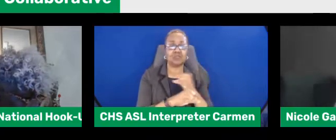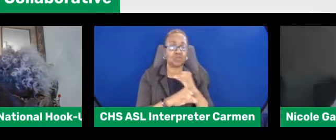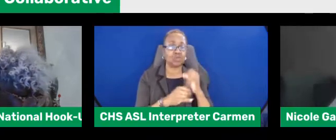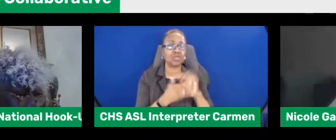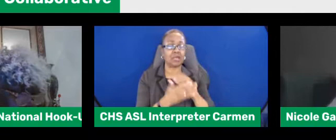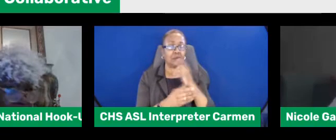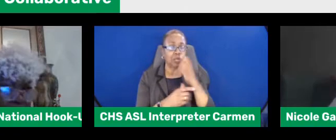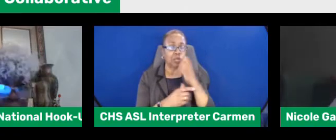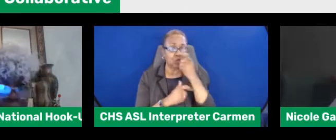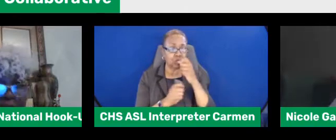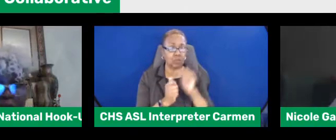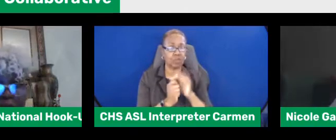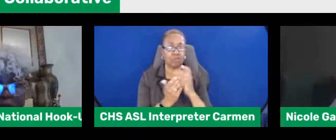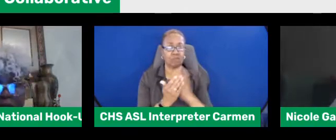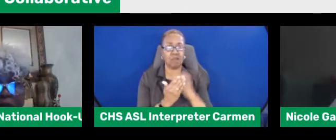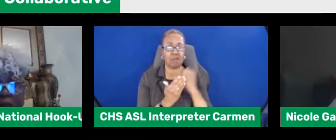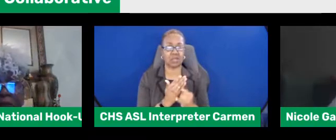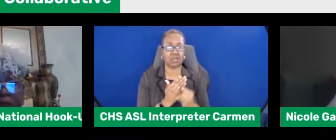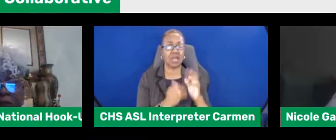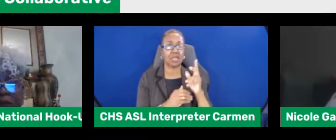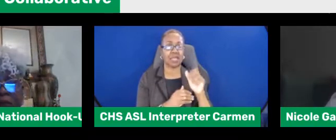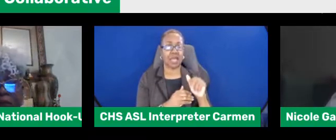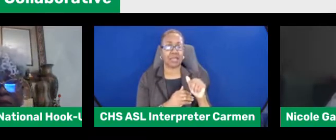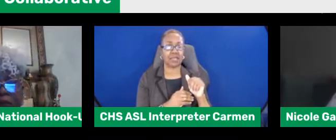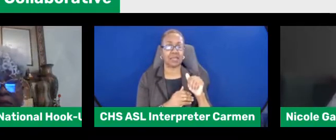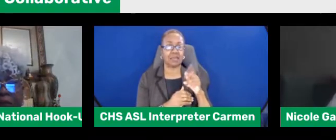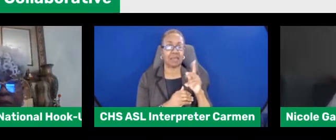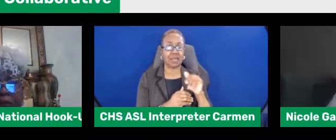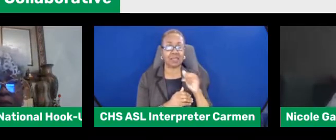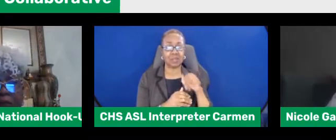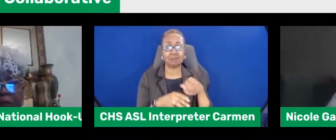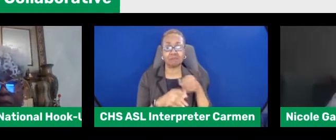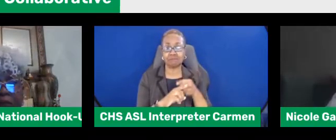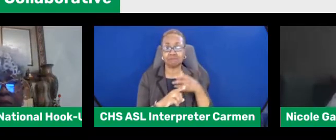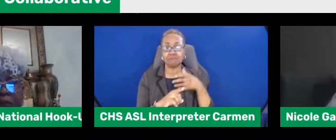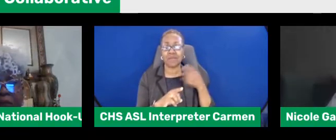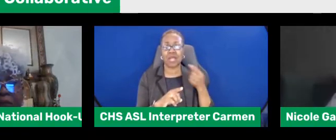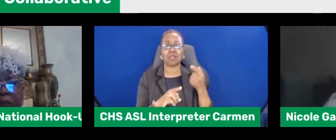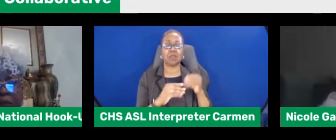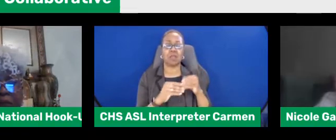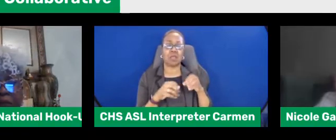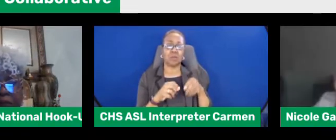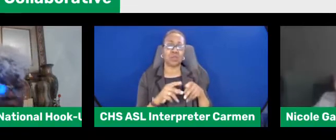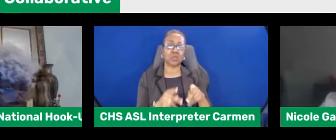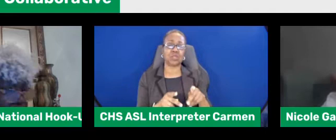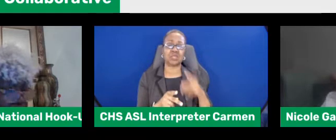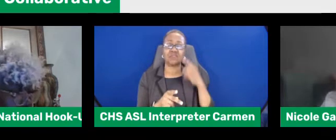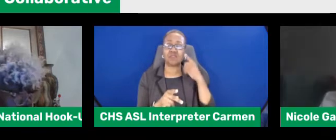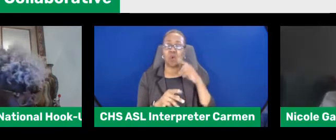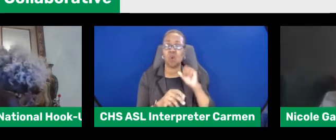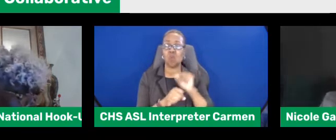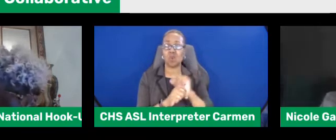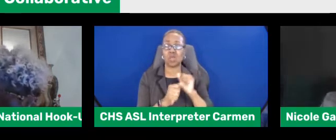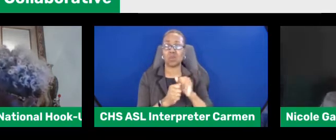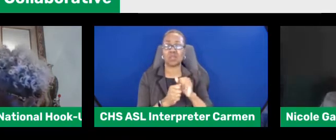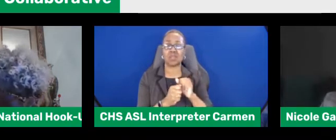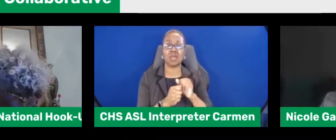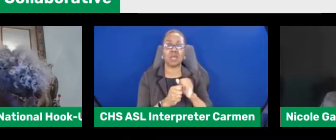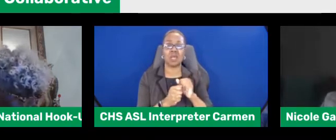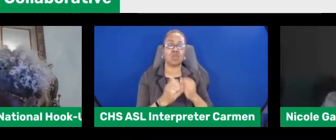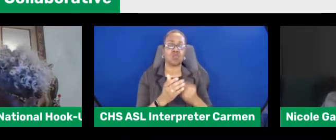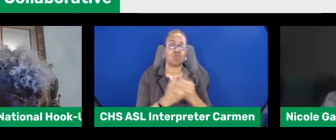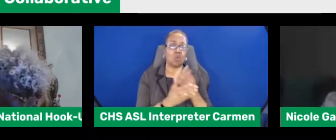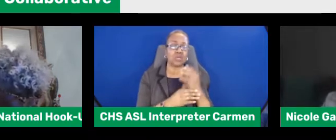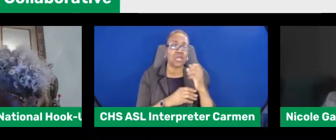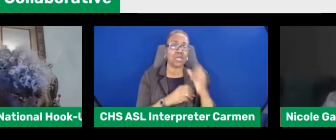project. And Kathy's going to expand a little bit on the opportunity for working with purveyors and year-round market,